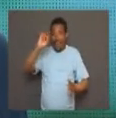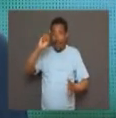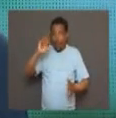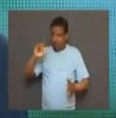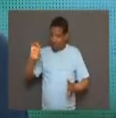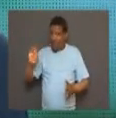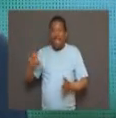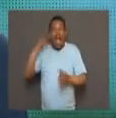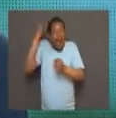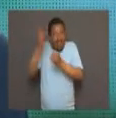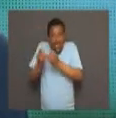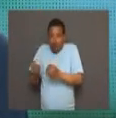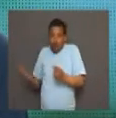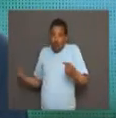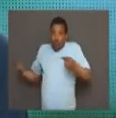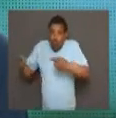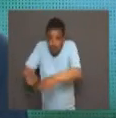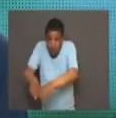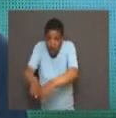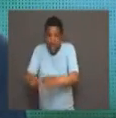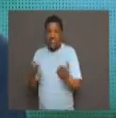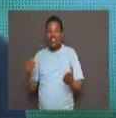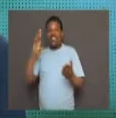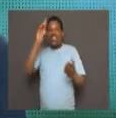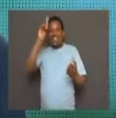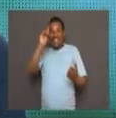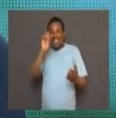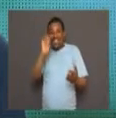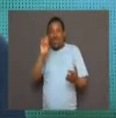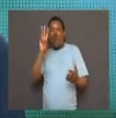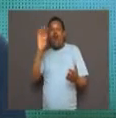After joining the Diwa River at the